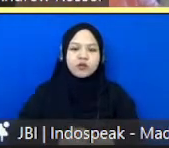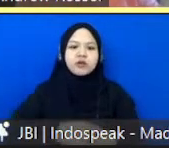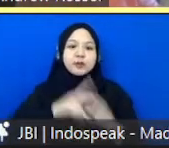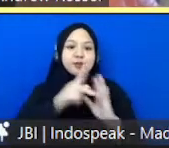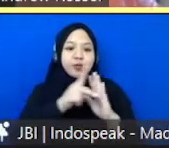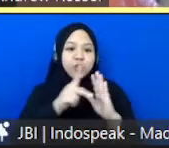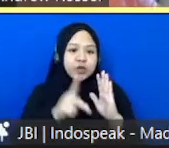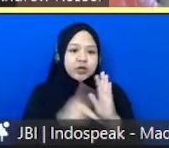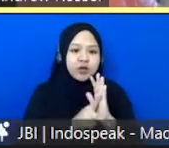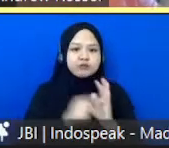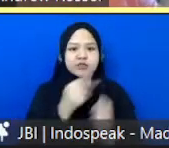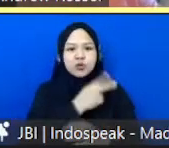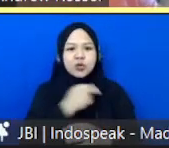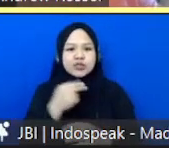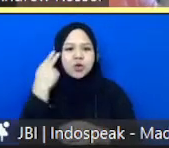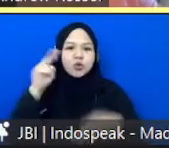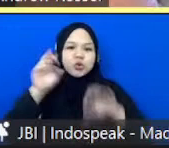particular